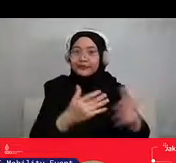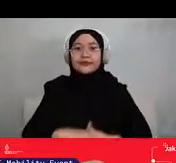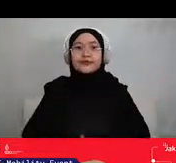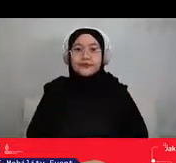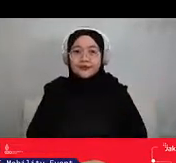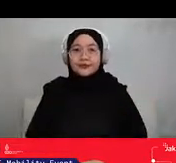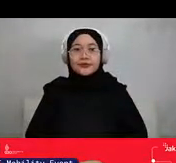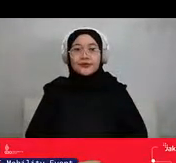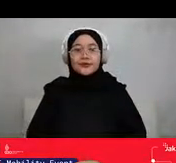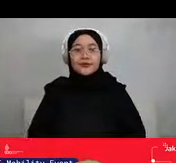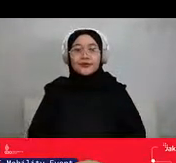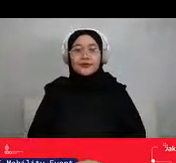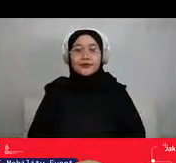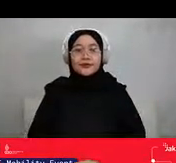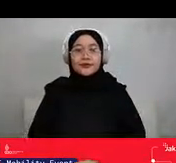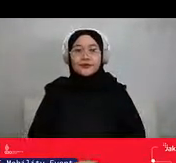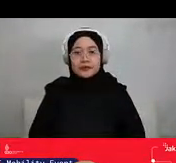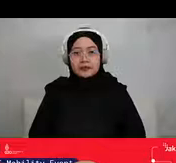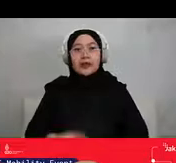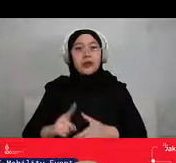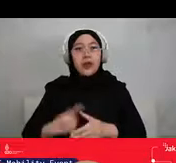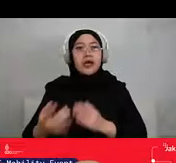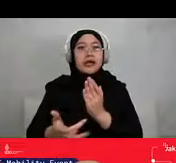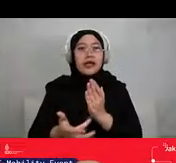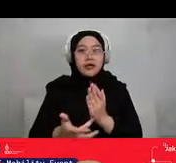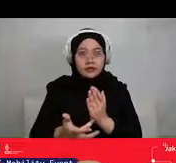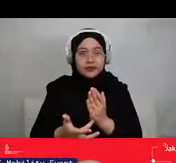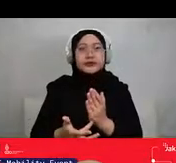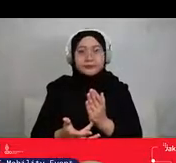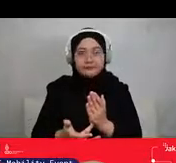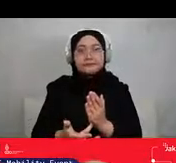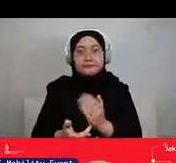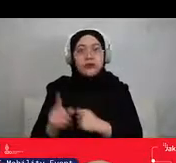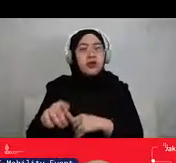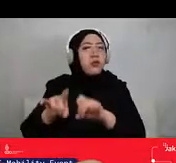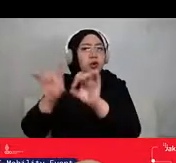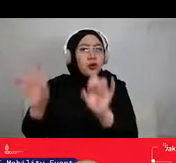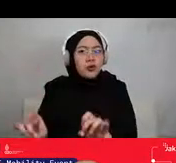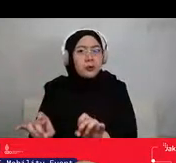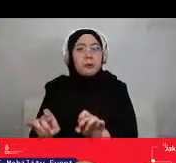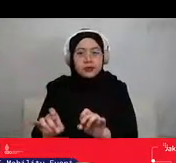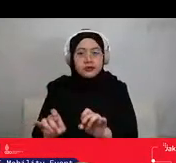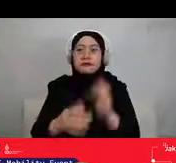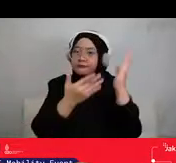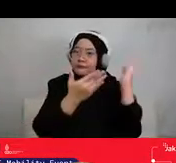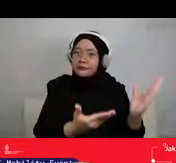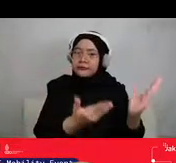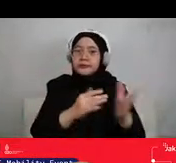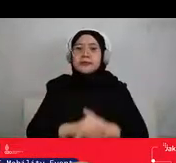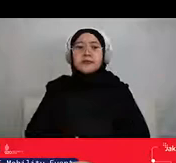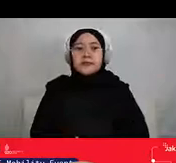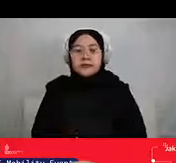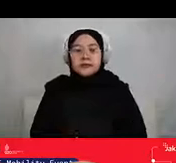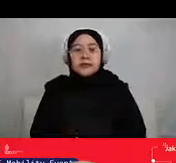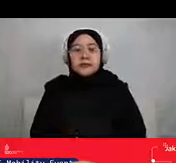electrification technologies, as I said, there are multiple options available, which successfully help us electrify